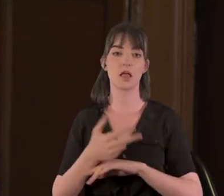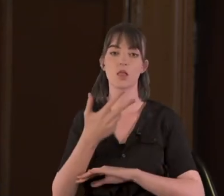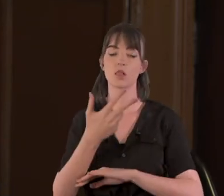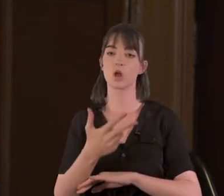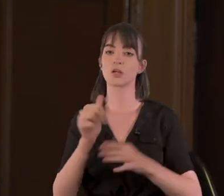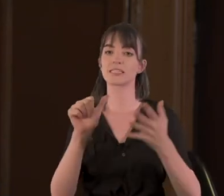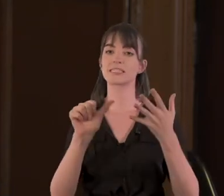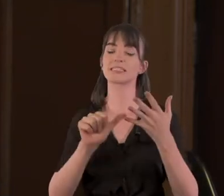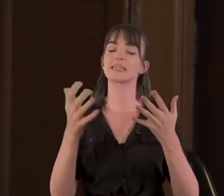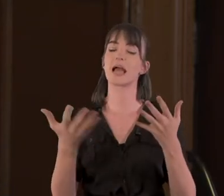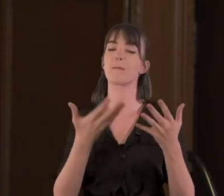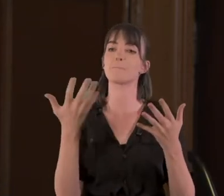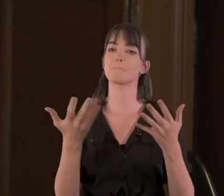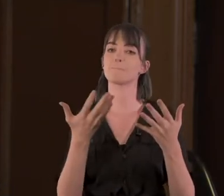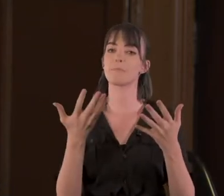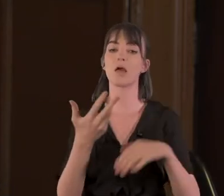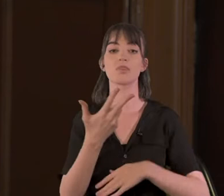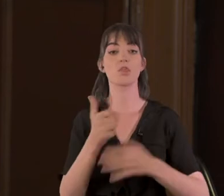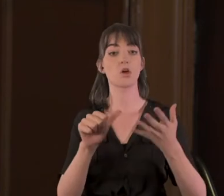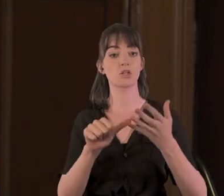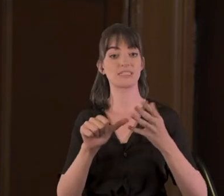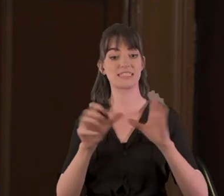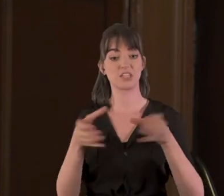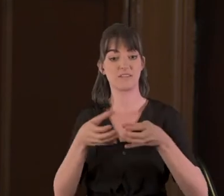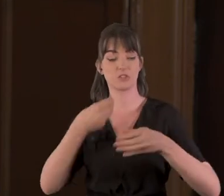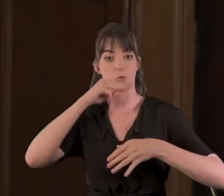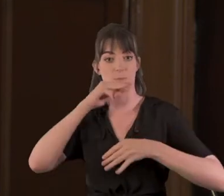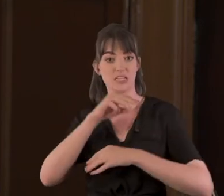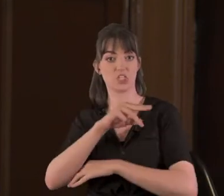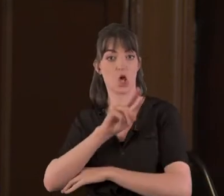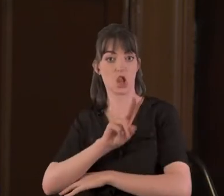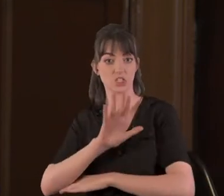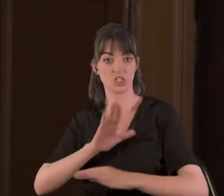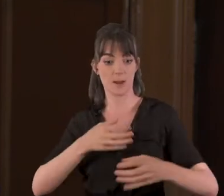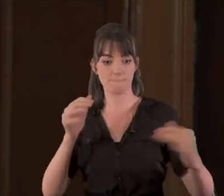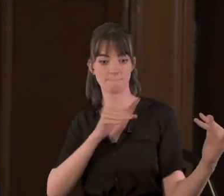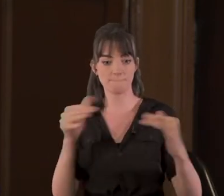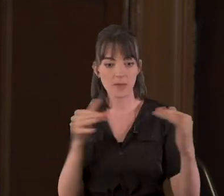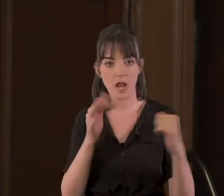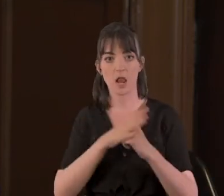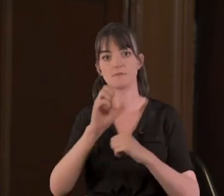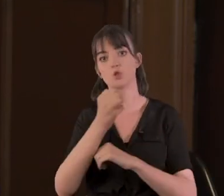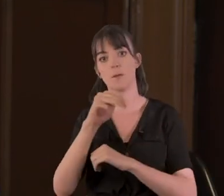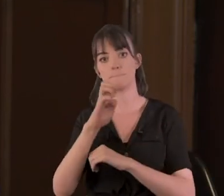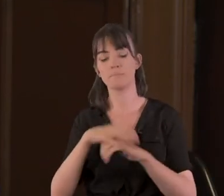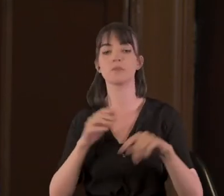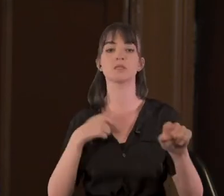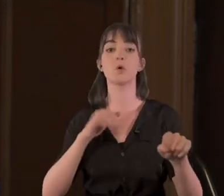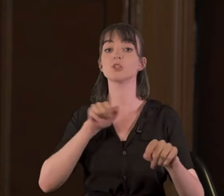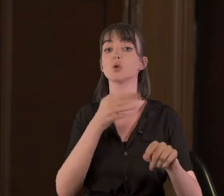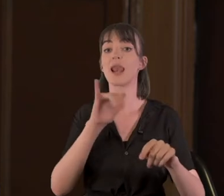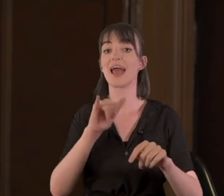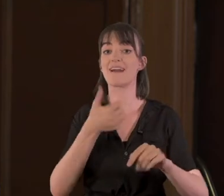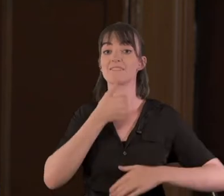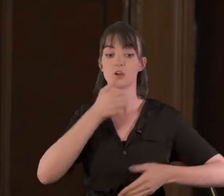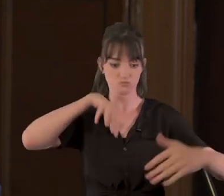division, the Ulster division of the Battle of the Somme, They go in on July the 1st and they're withdrawn on